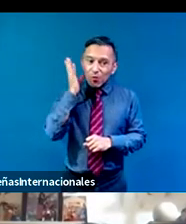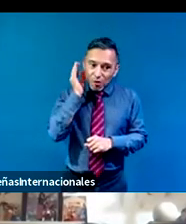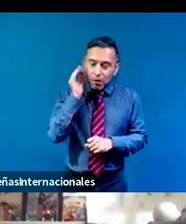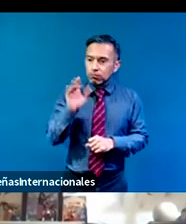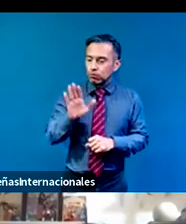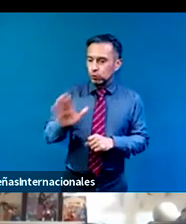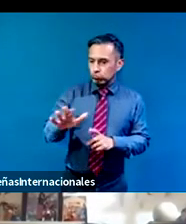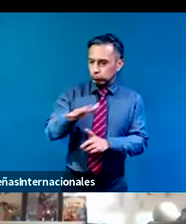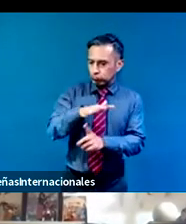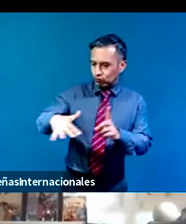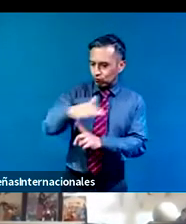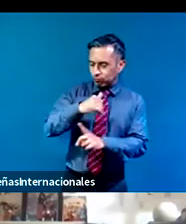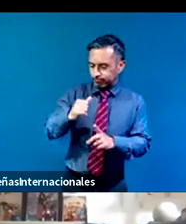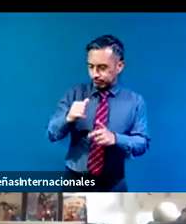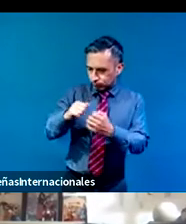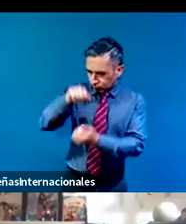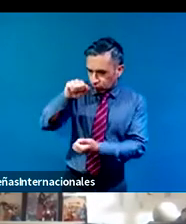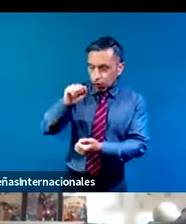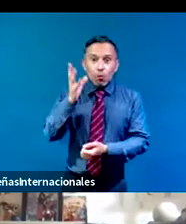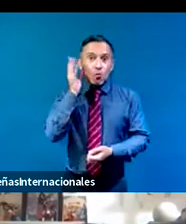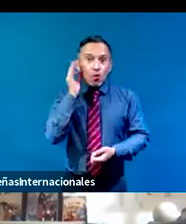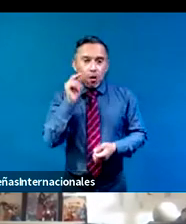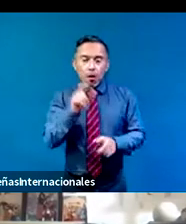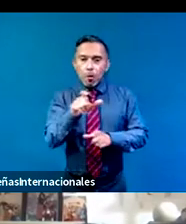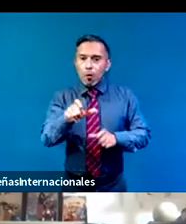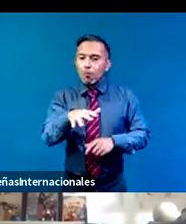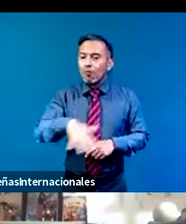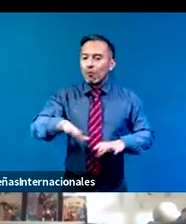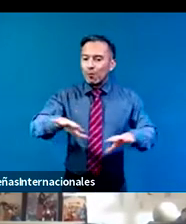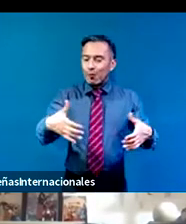each of the four actions that we are proposing, and that